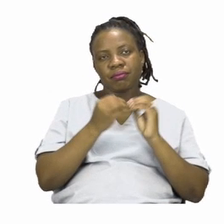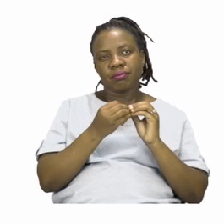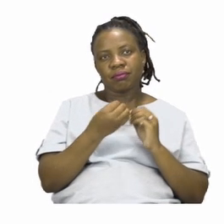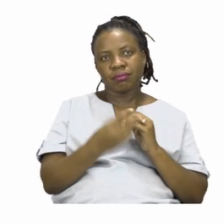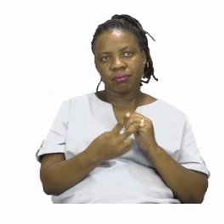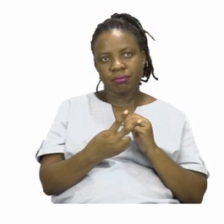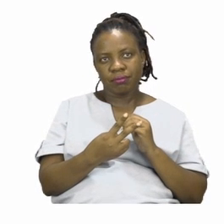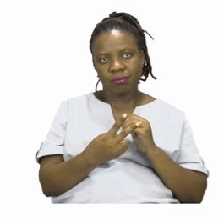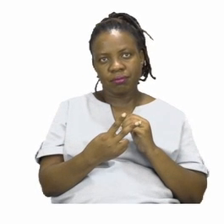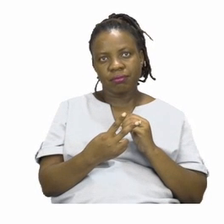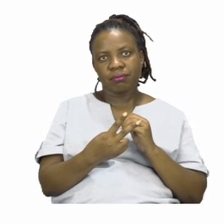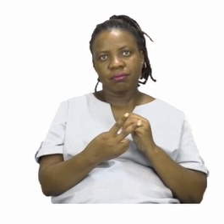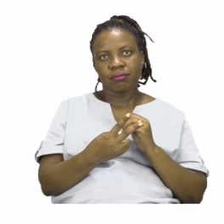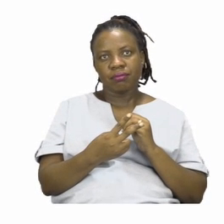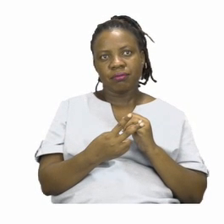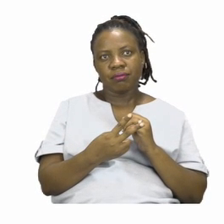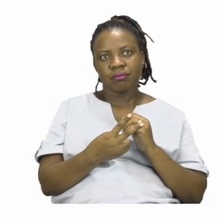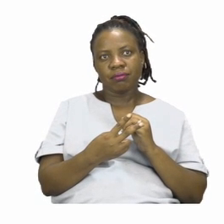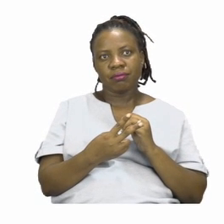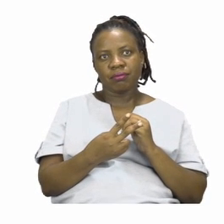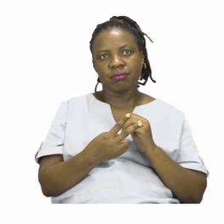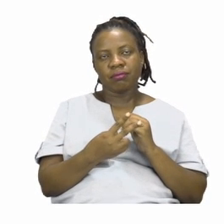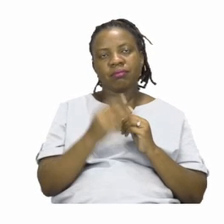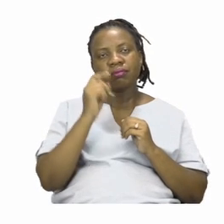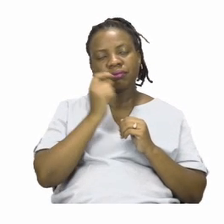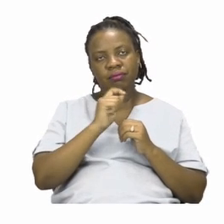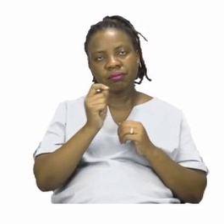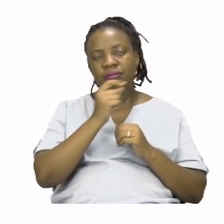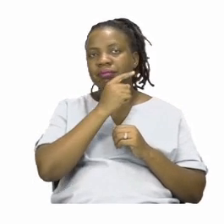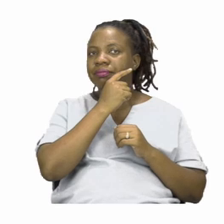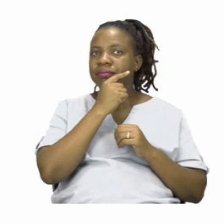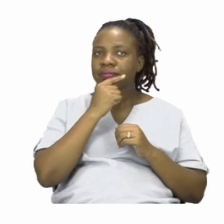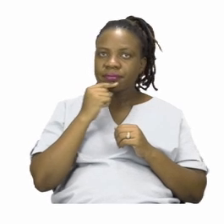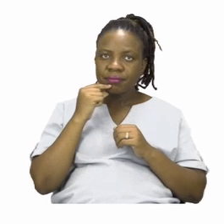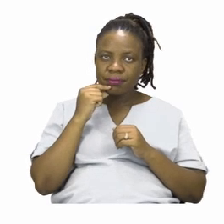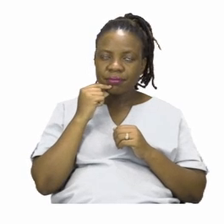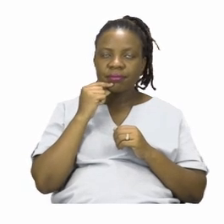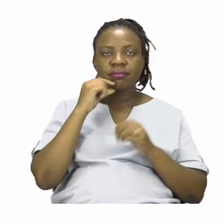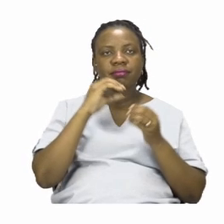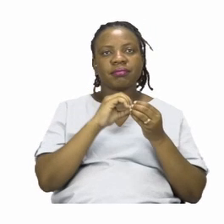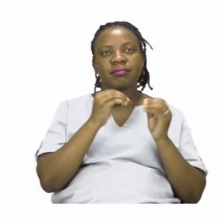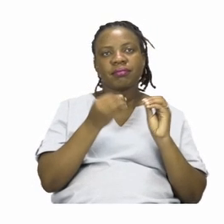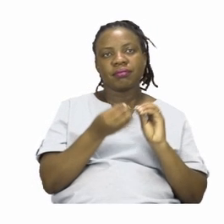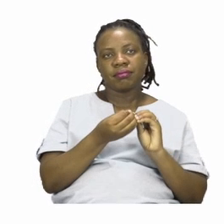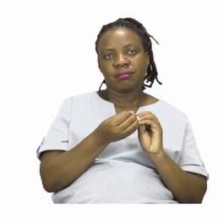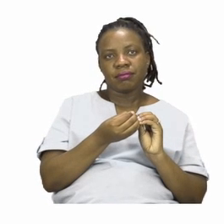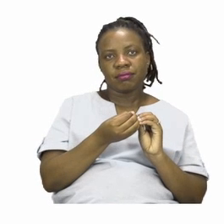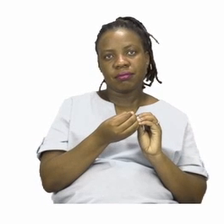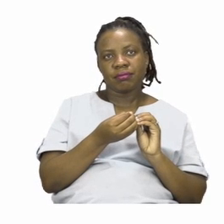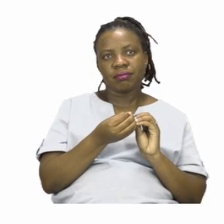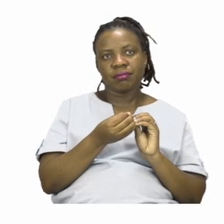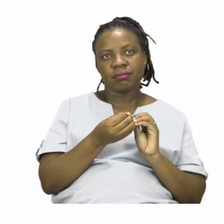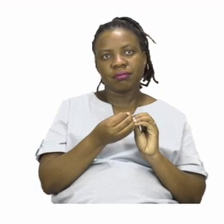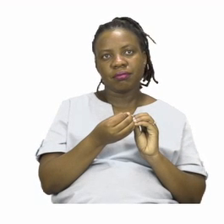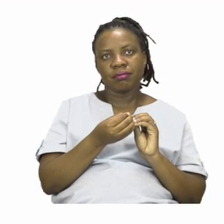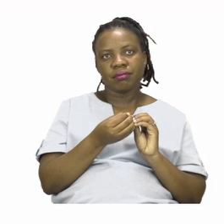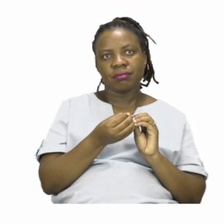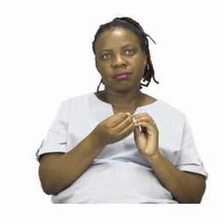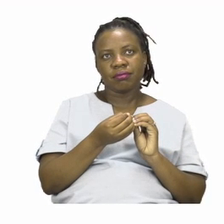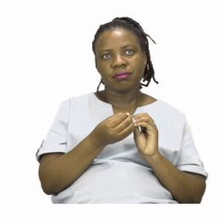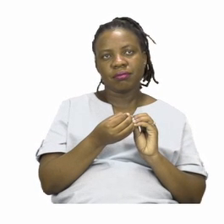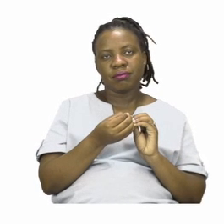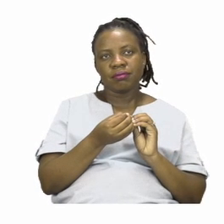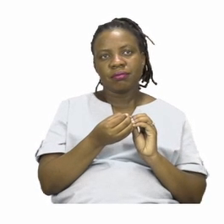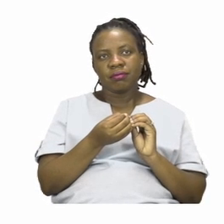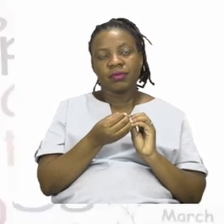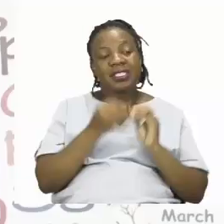following numbers. Now there you will see that all the numbers or some numbers have been given to you, and you need to